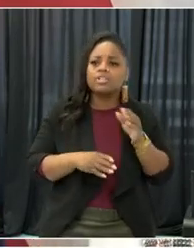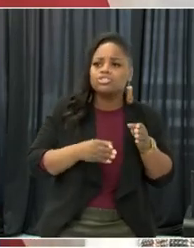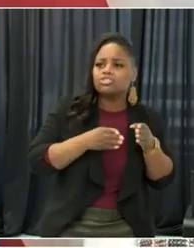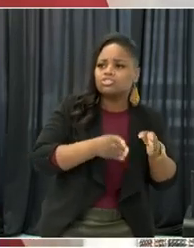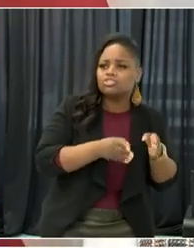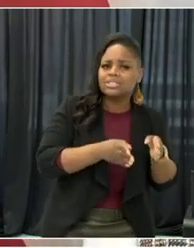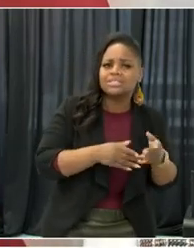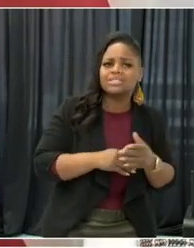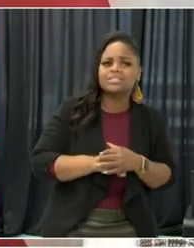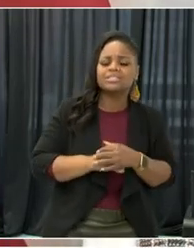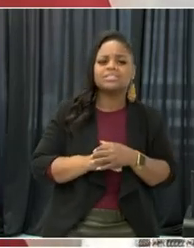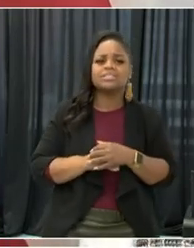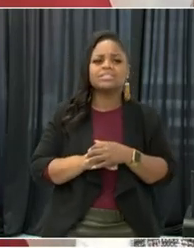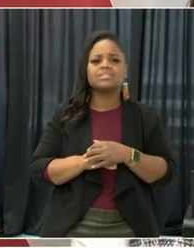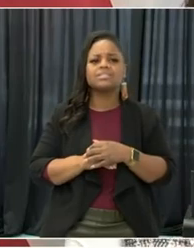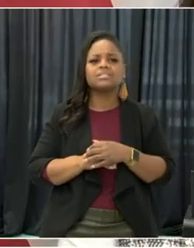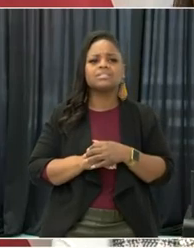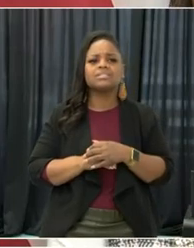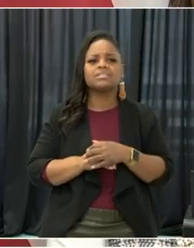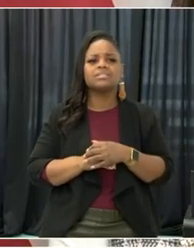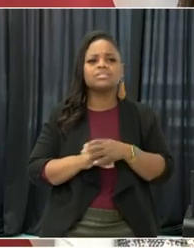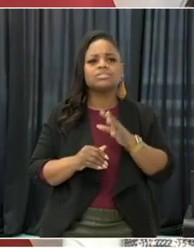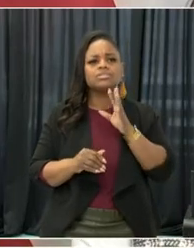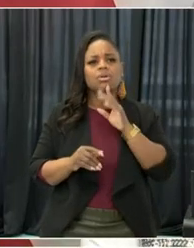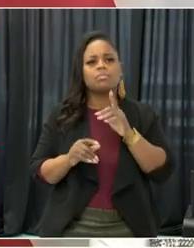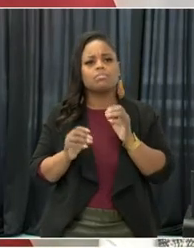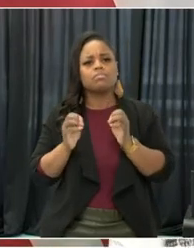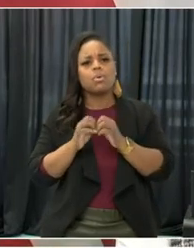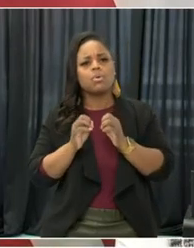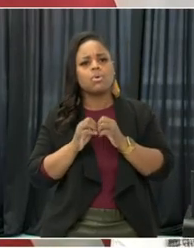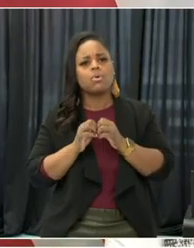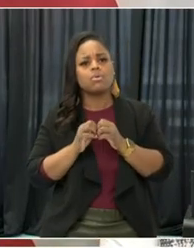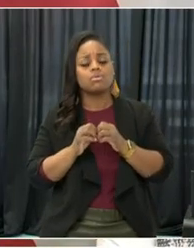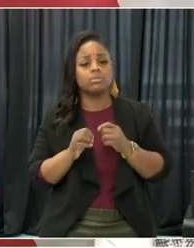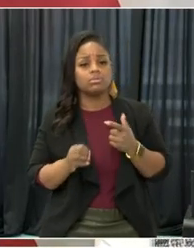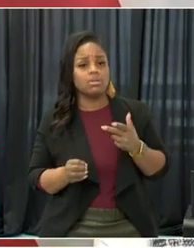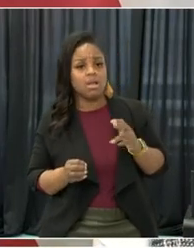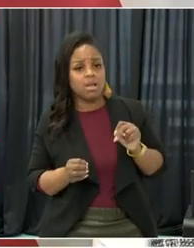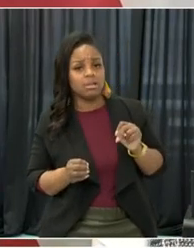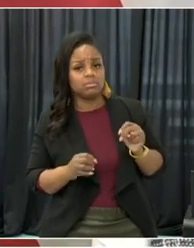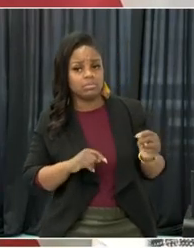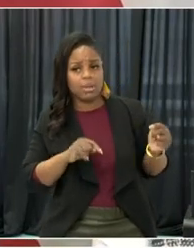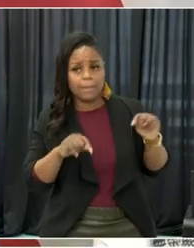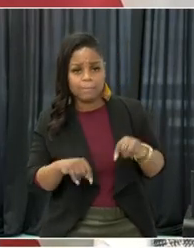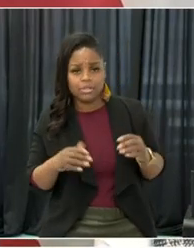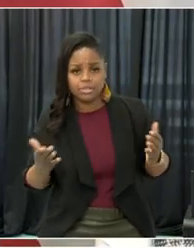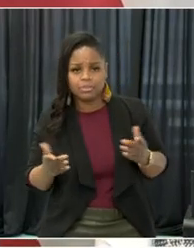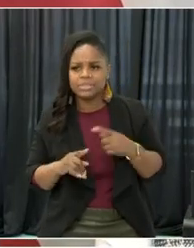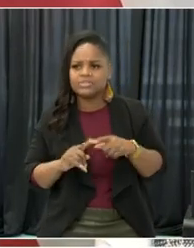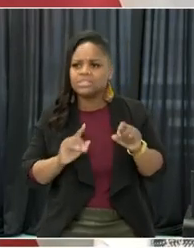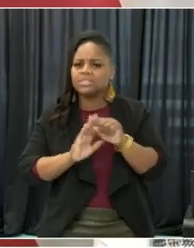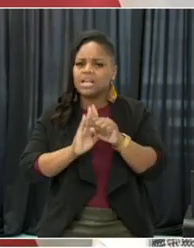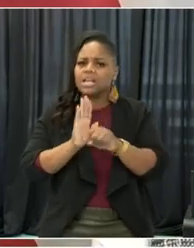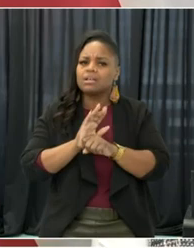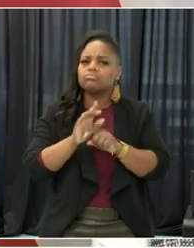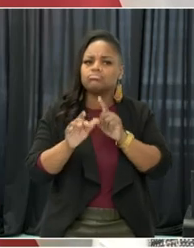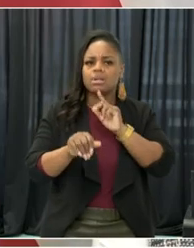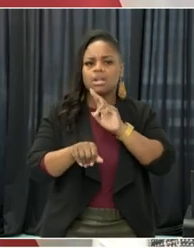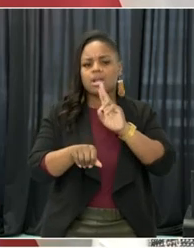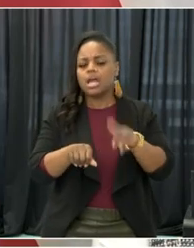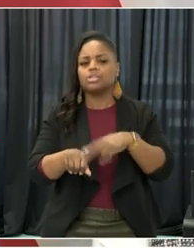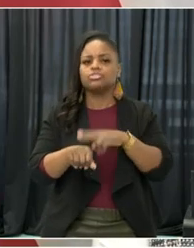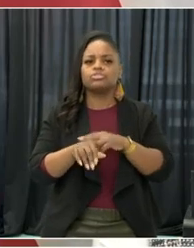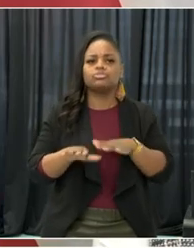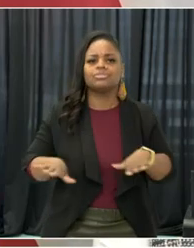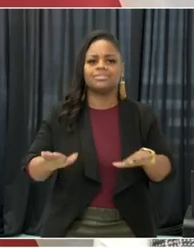talking about more largely about guns coming in, that's a national discussion about what we're going to do as a country where we